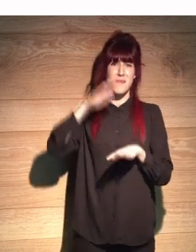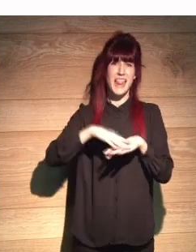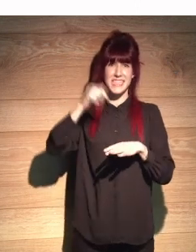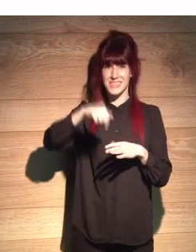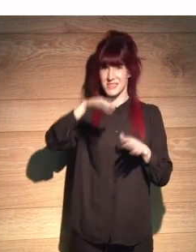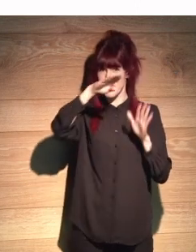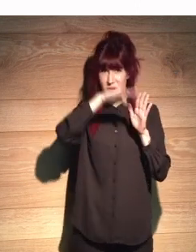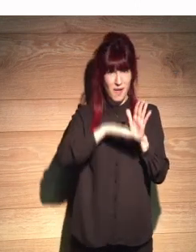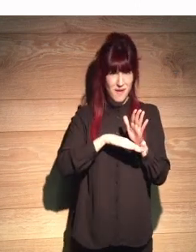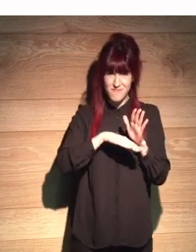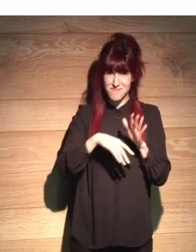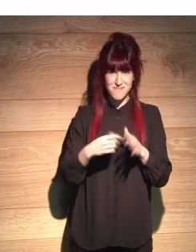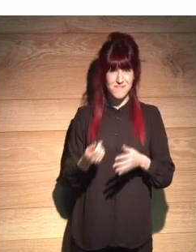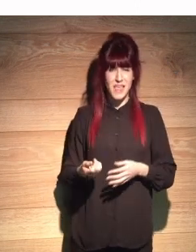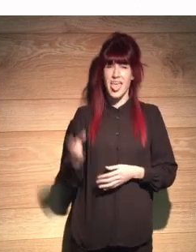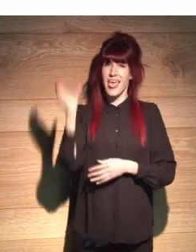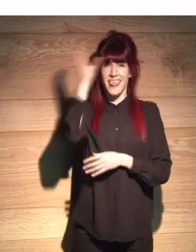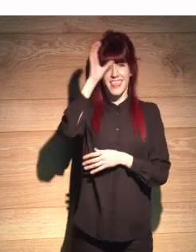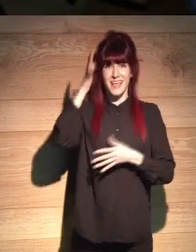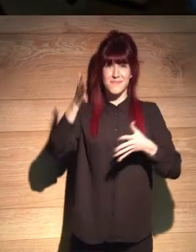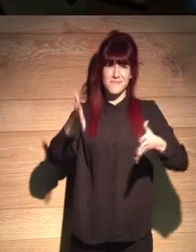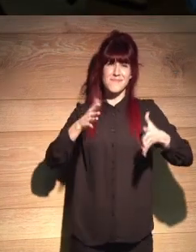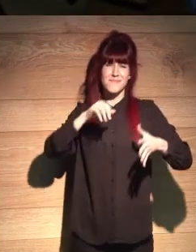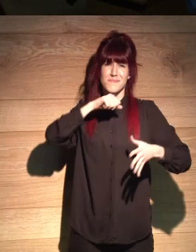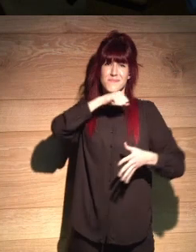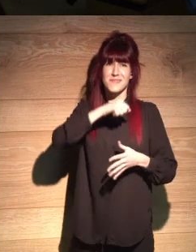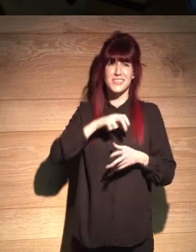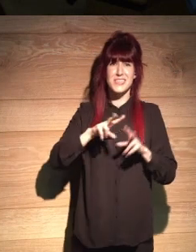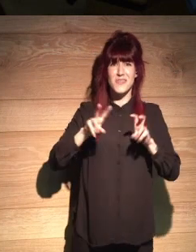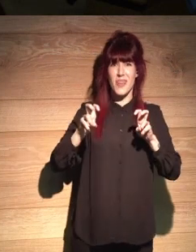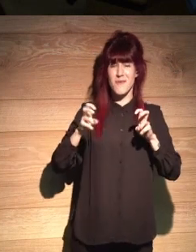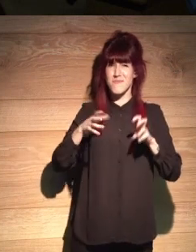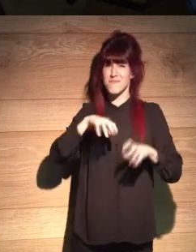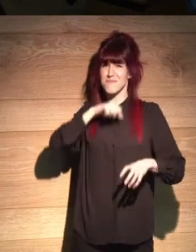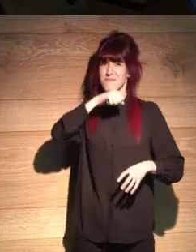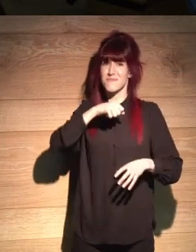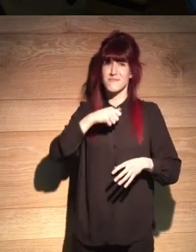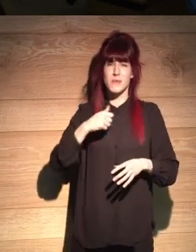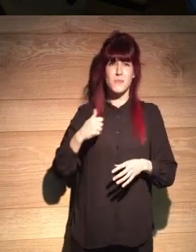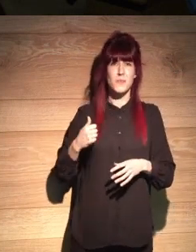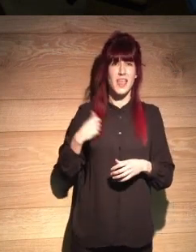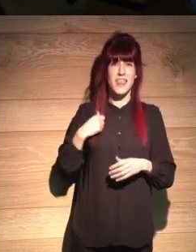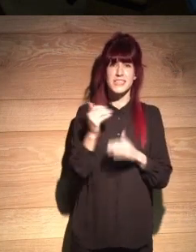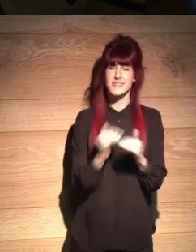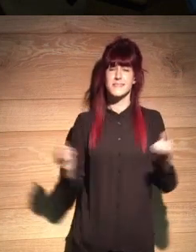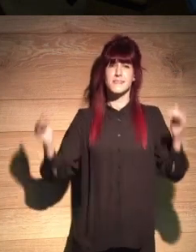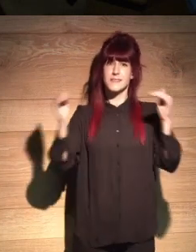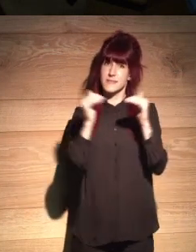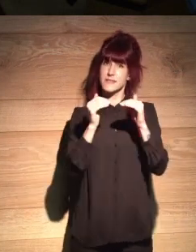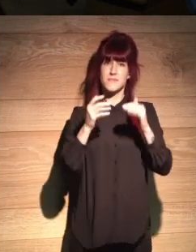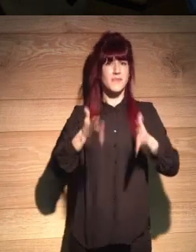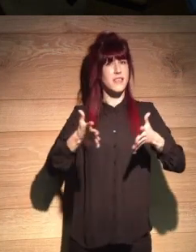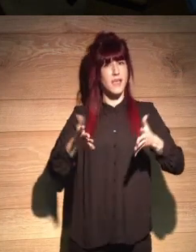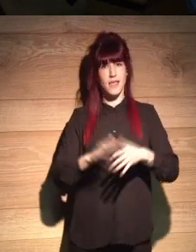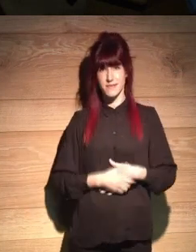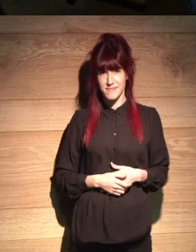science, I love innovation, and I also love equal opportunities for everyone.